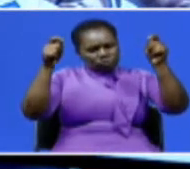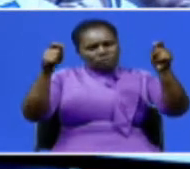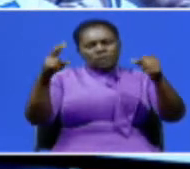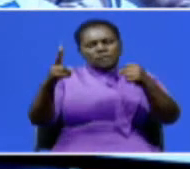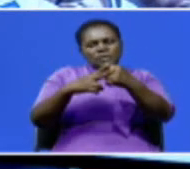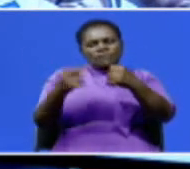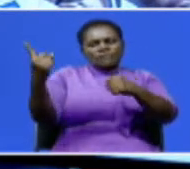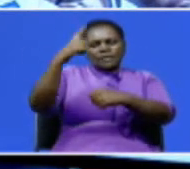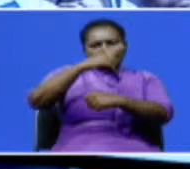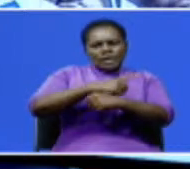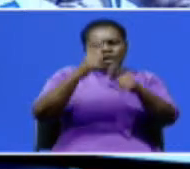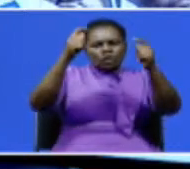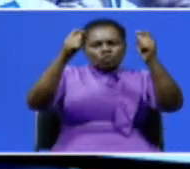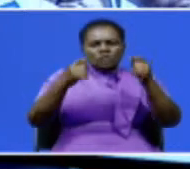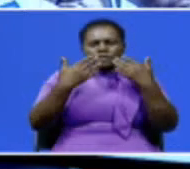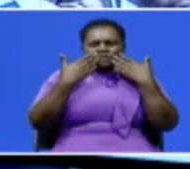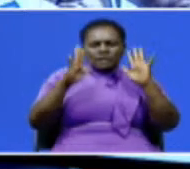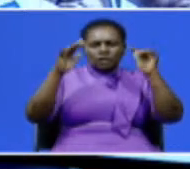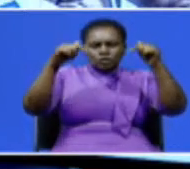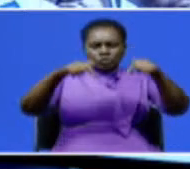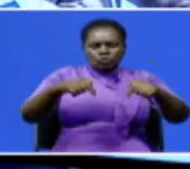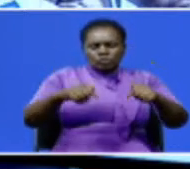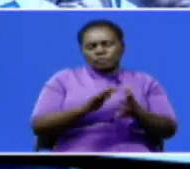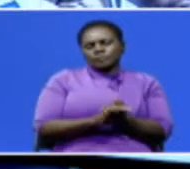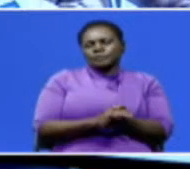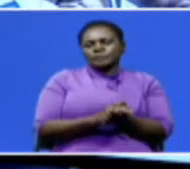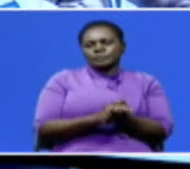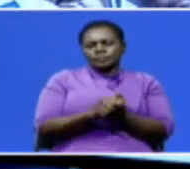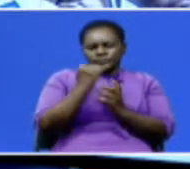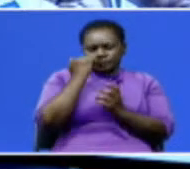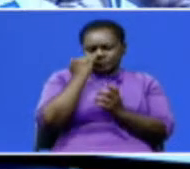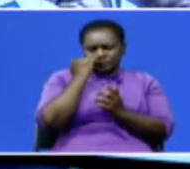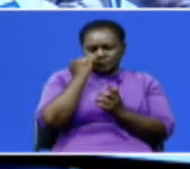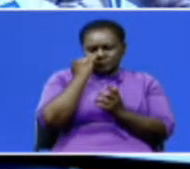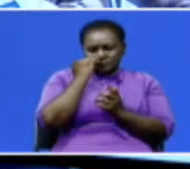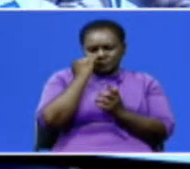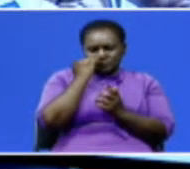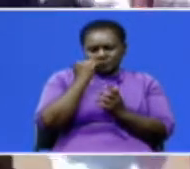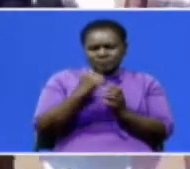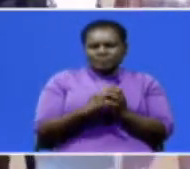seven-day notice elapsed today. Beldin Waliaula now reports.